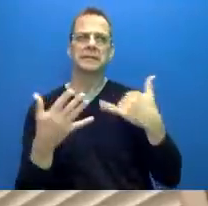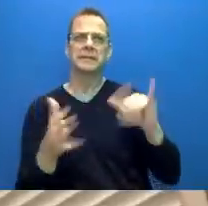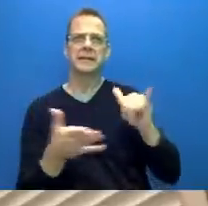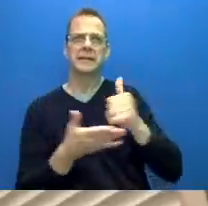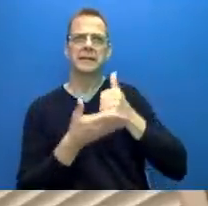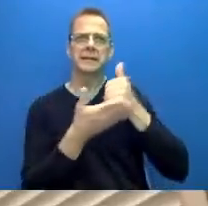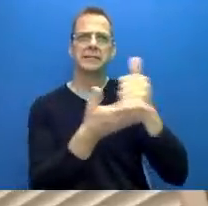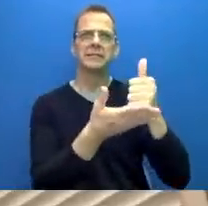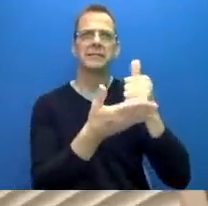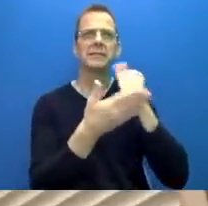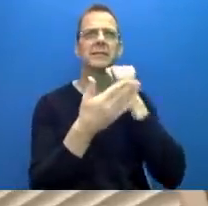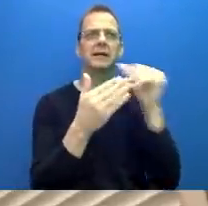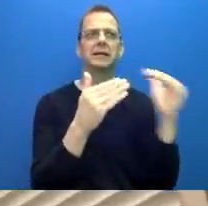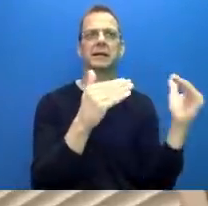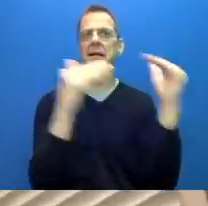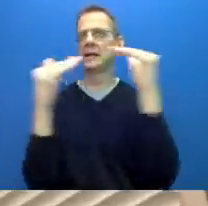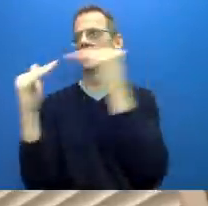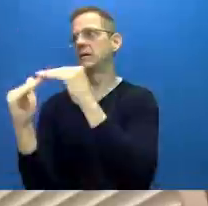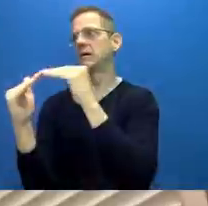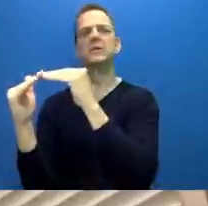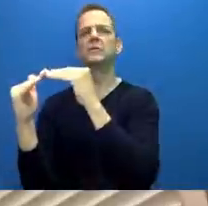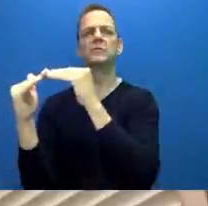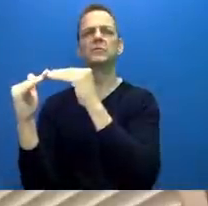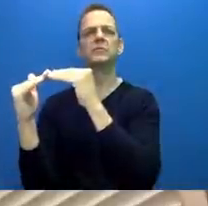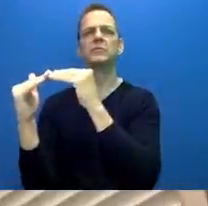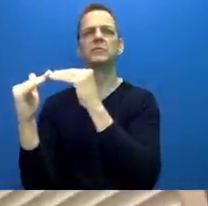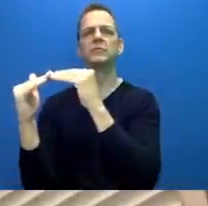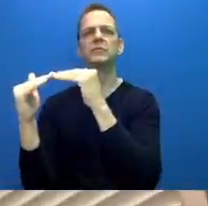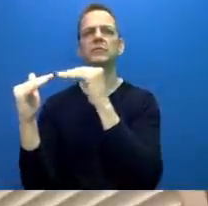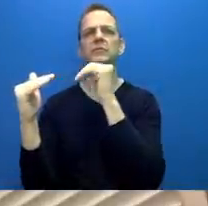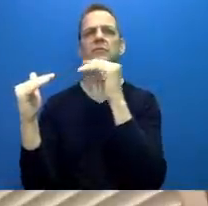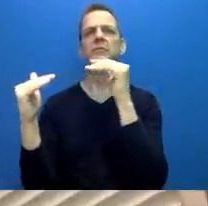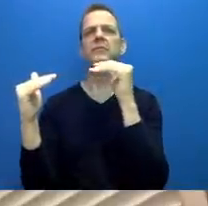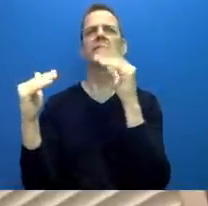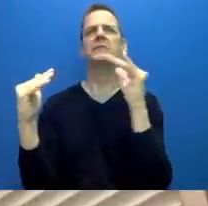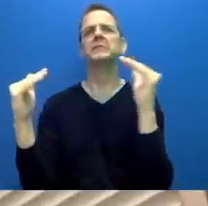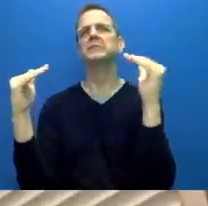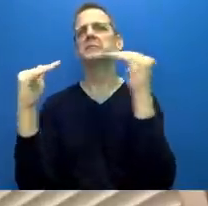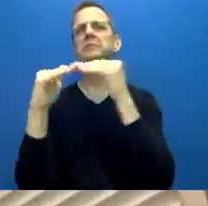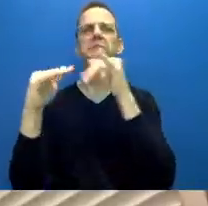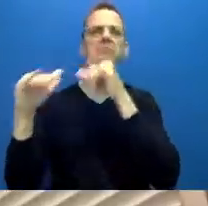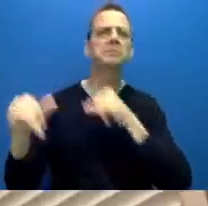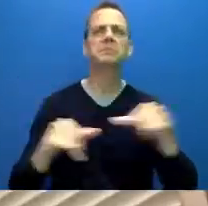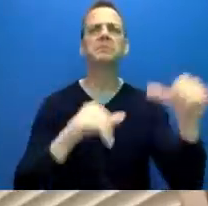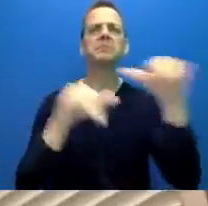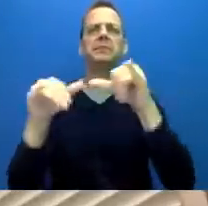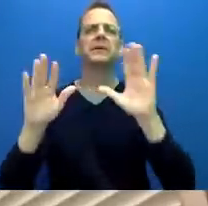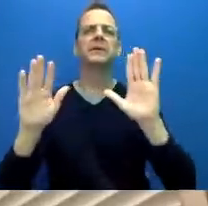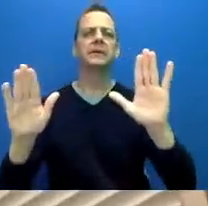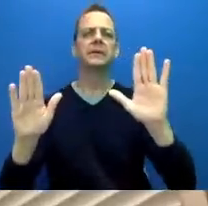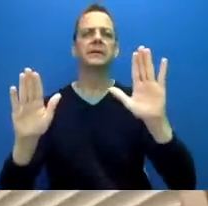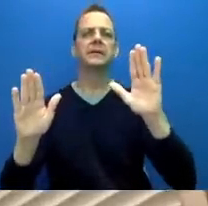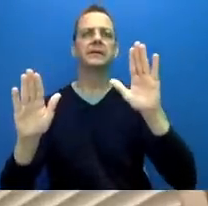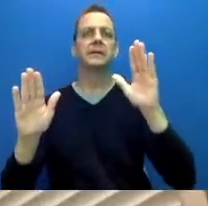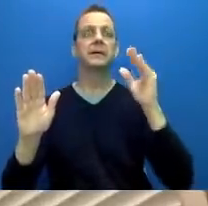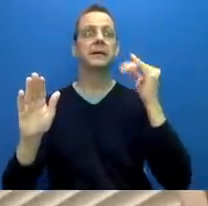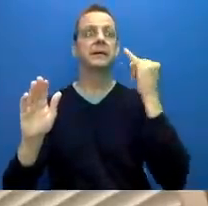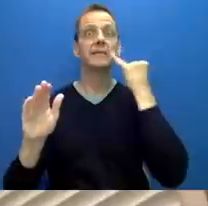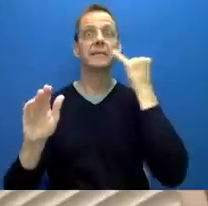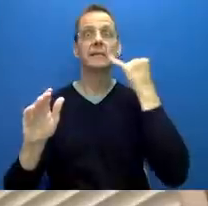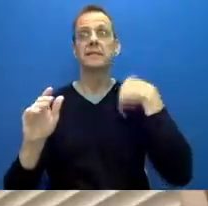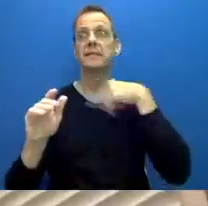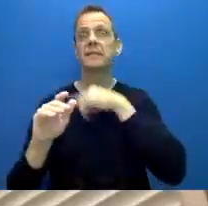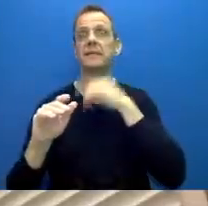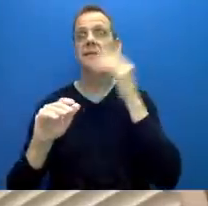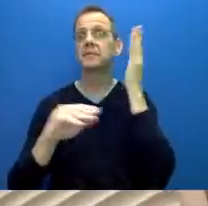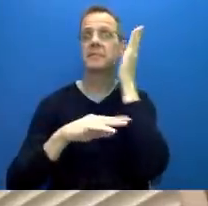are no longer going to be receiving the care that we would consider to be standard in this province. So for example, we might need to look